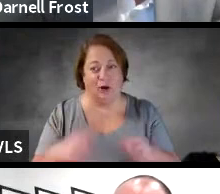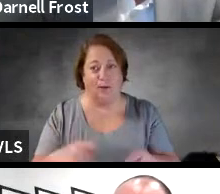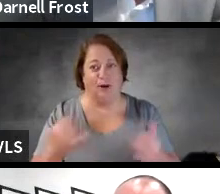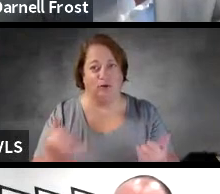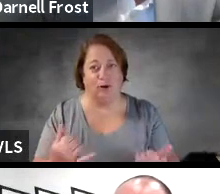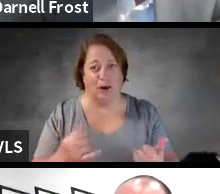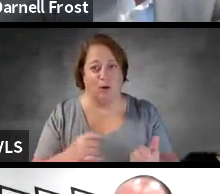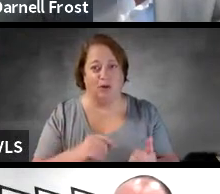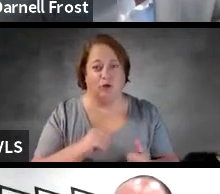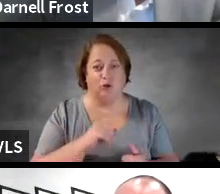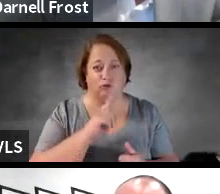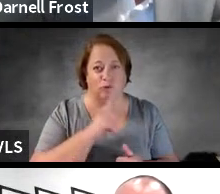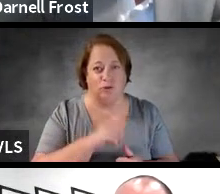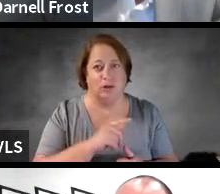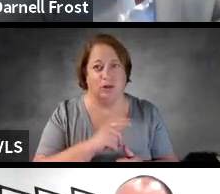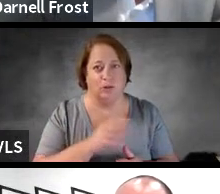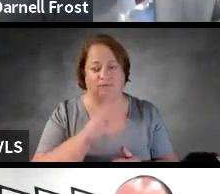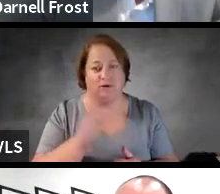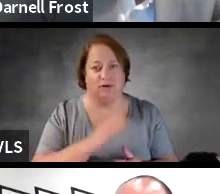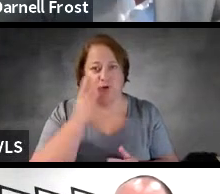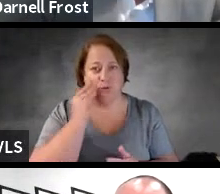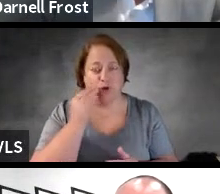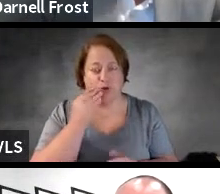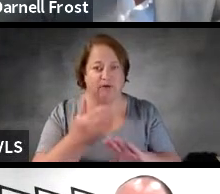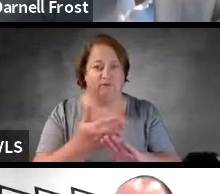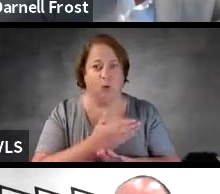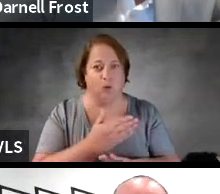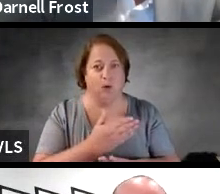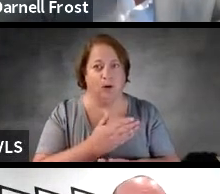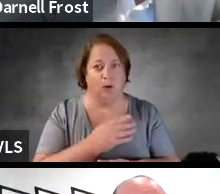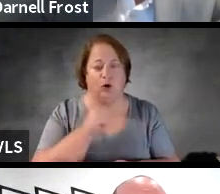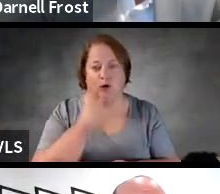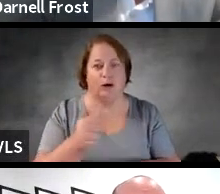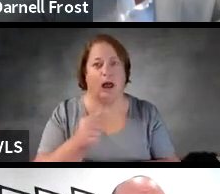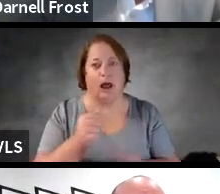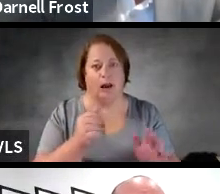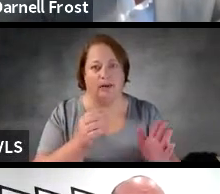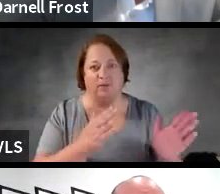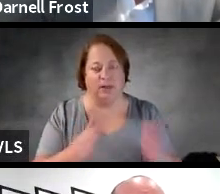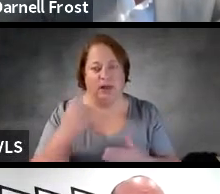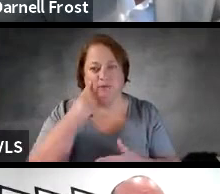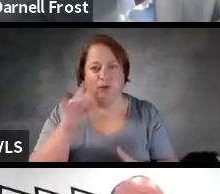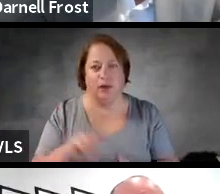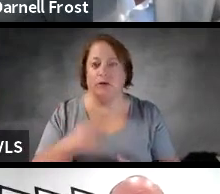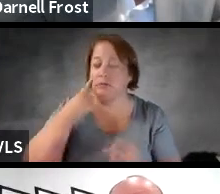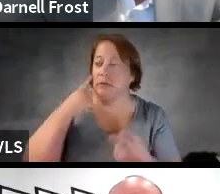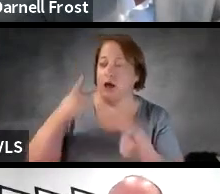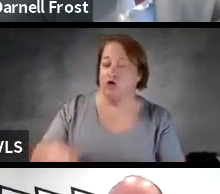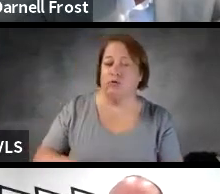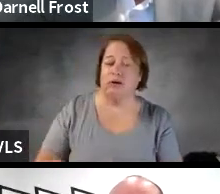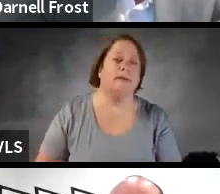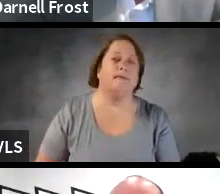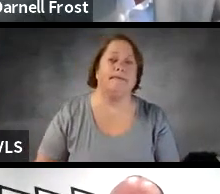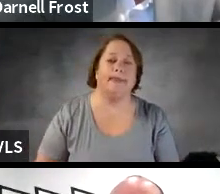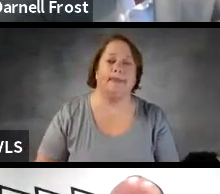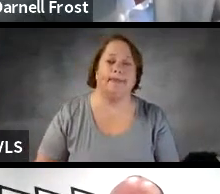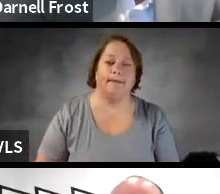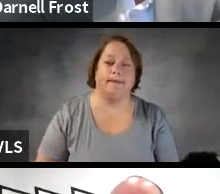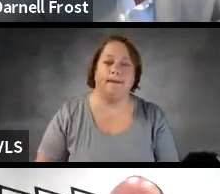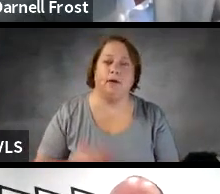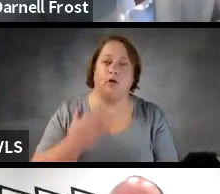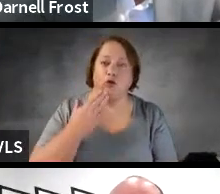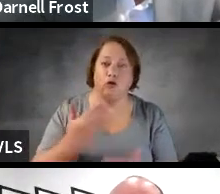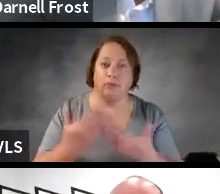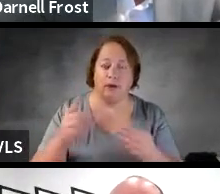just really unprecedented and unable to be previously planned for. Yeah, I agree. The other thing about the